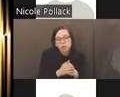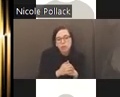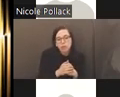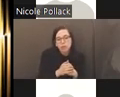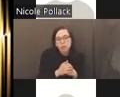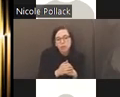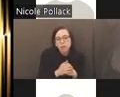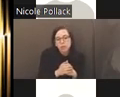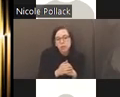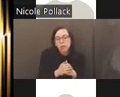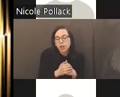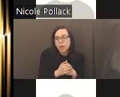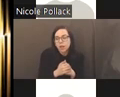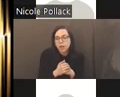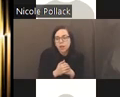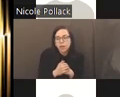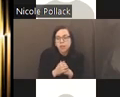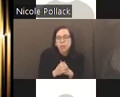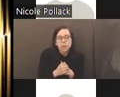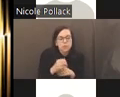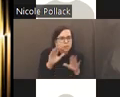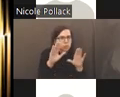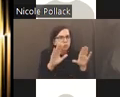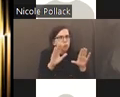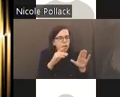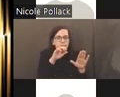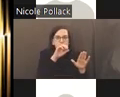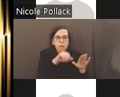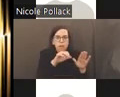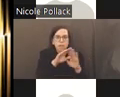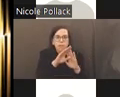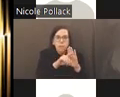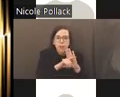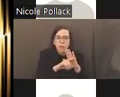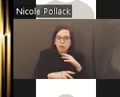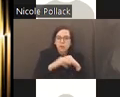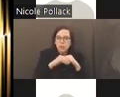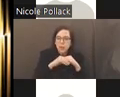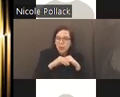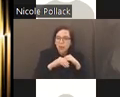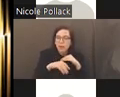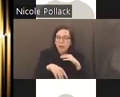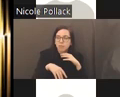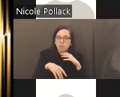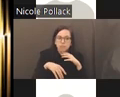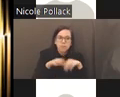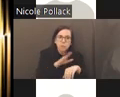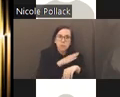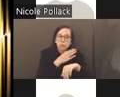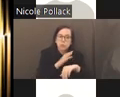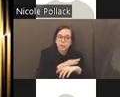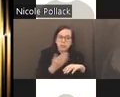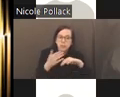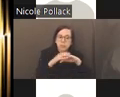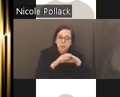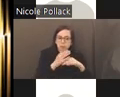It's a great piece, and I love the background to it as well, just adding that additional layer, having that auditory portion of it. So